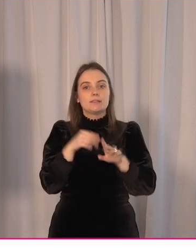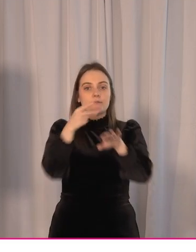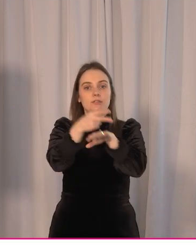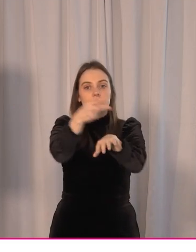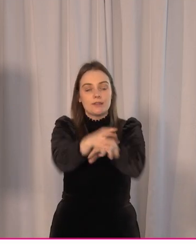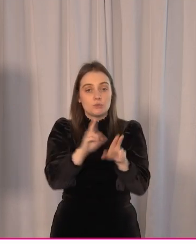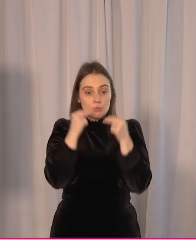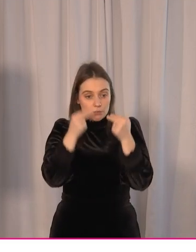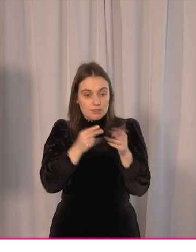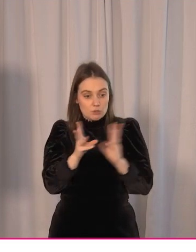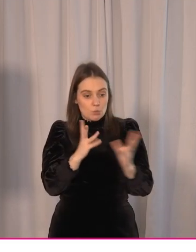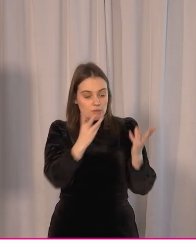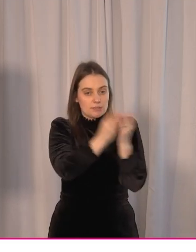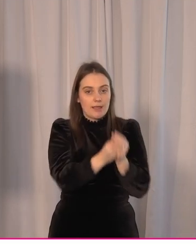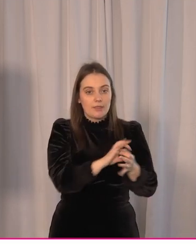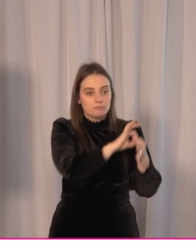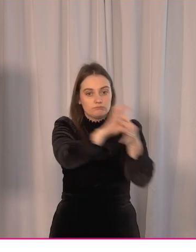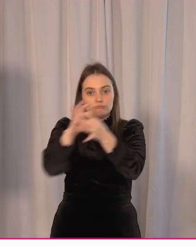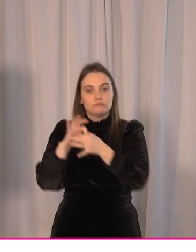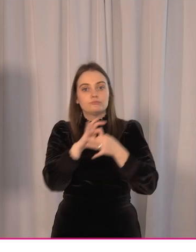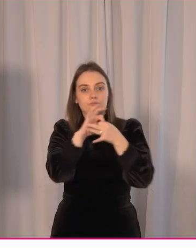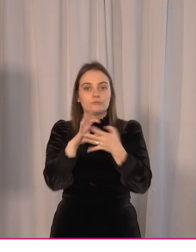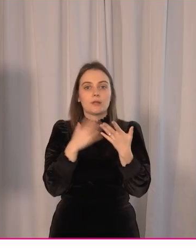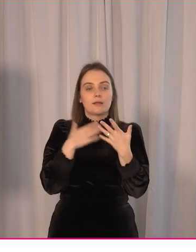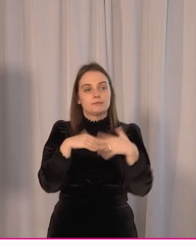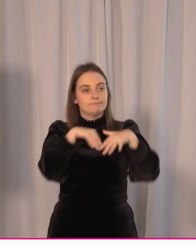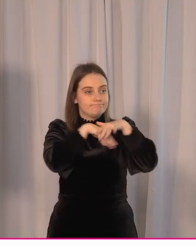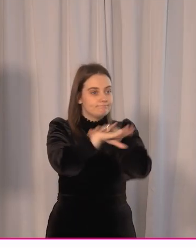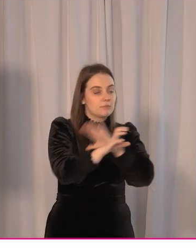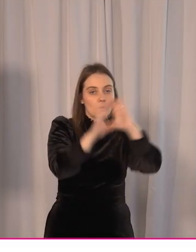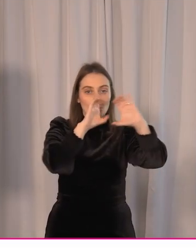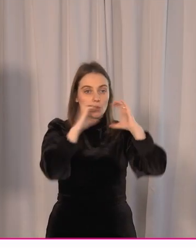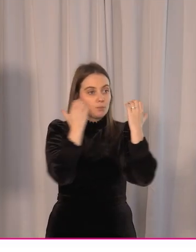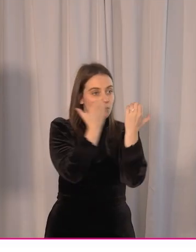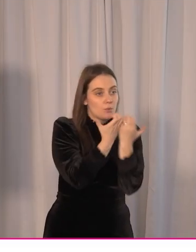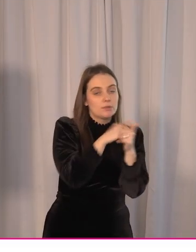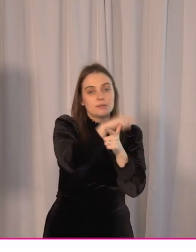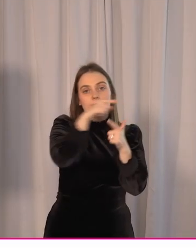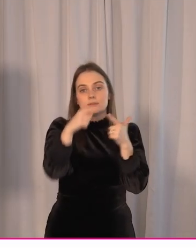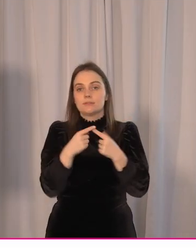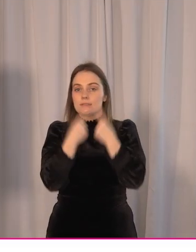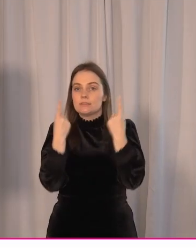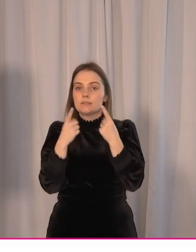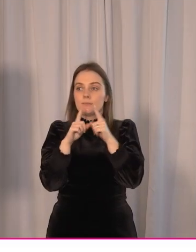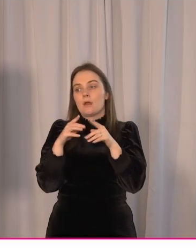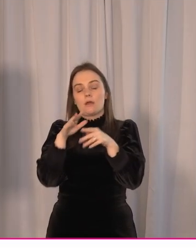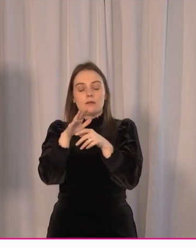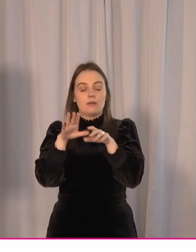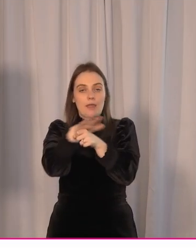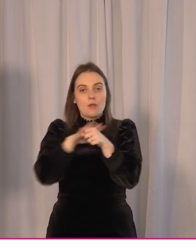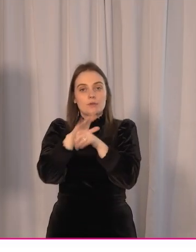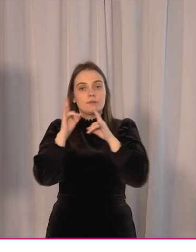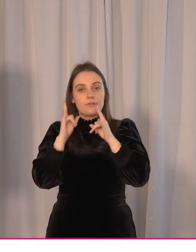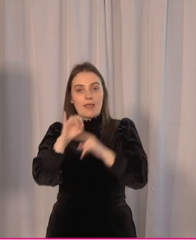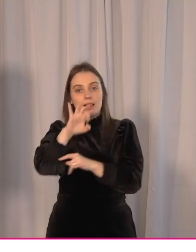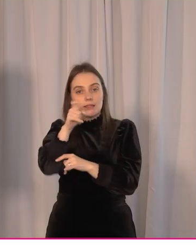it requires us to reach in and lean into communities, other parts of the health sector, and then into other